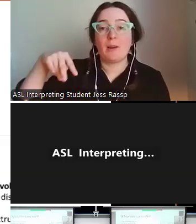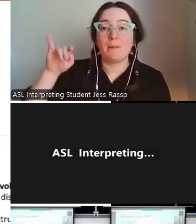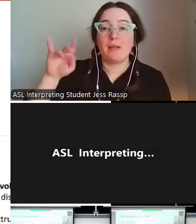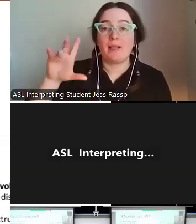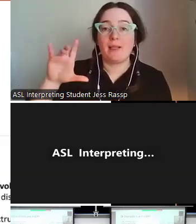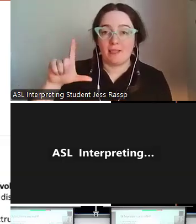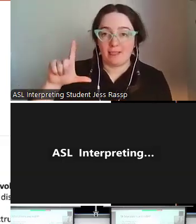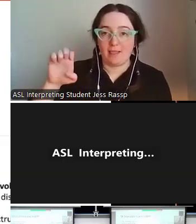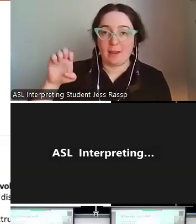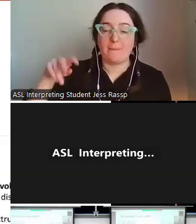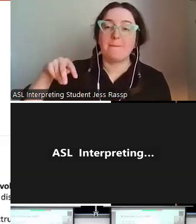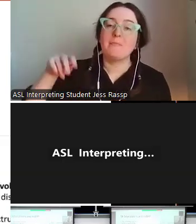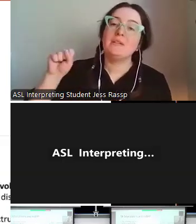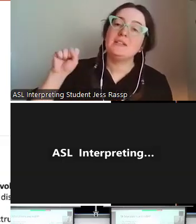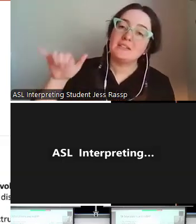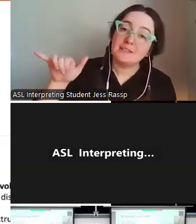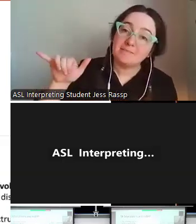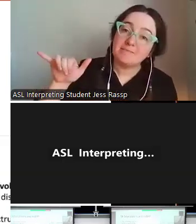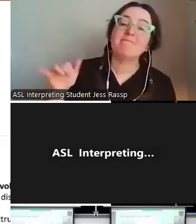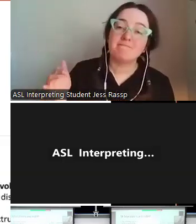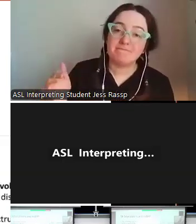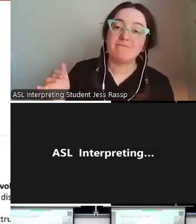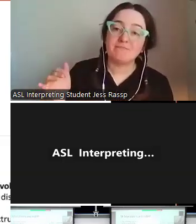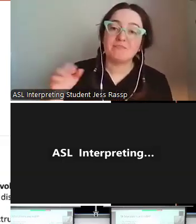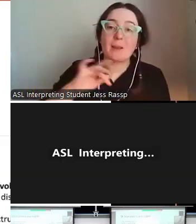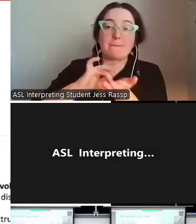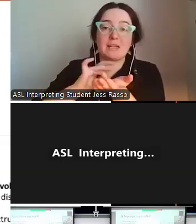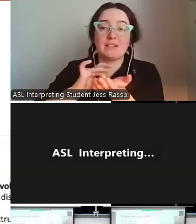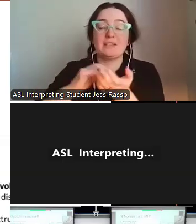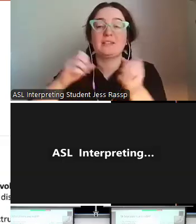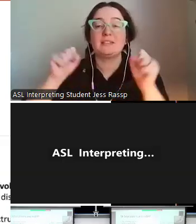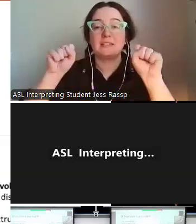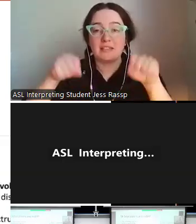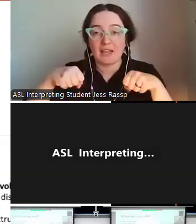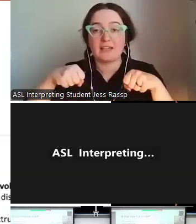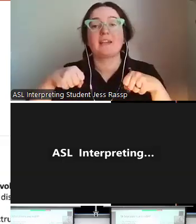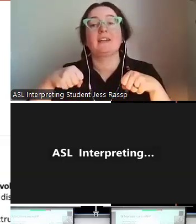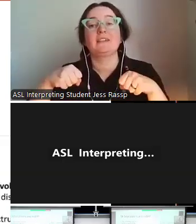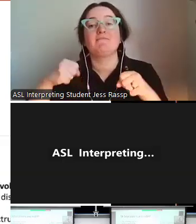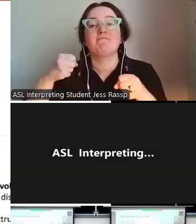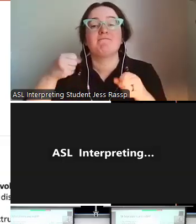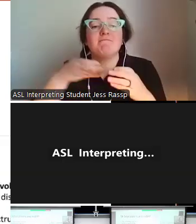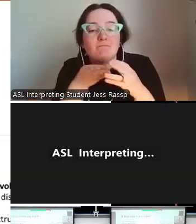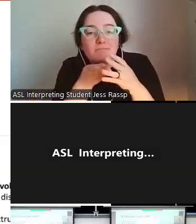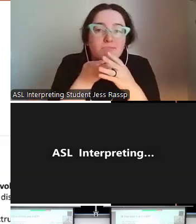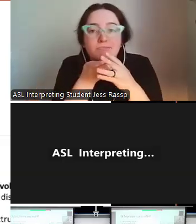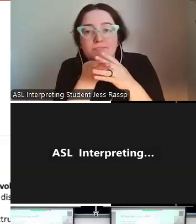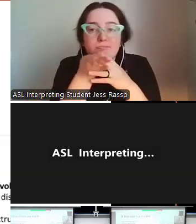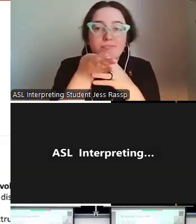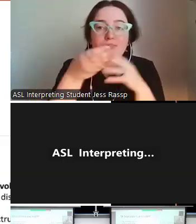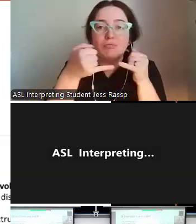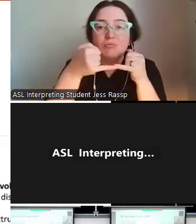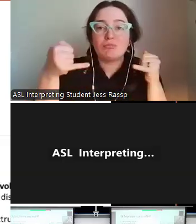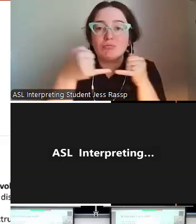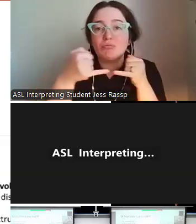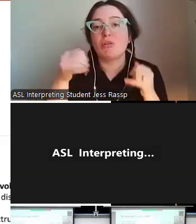a point where this is druggable, right? It gets inside the membrane and intercellular,